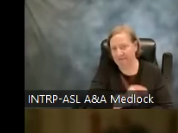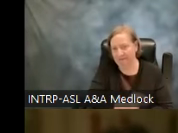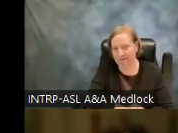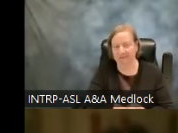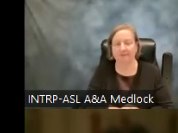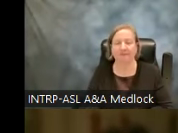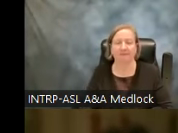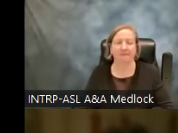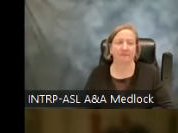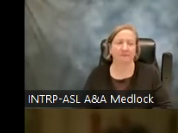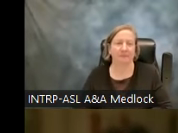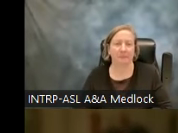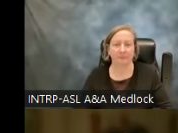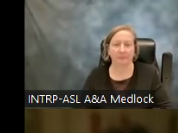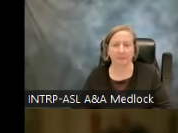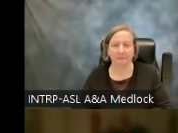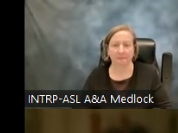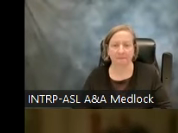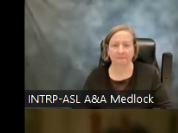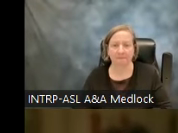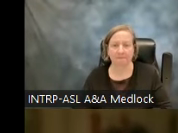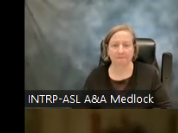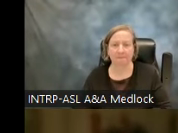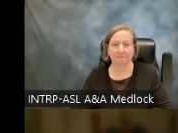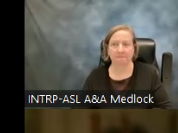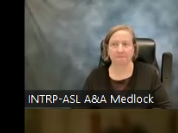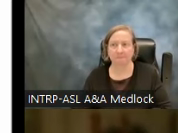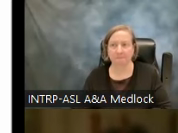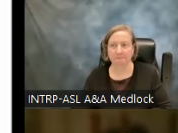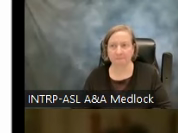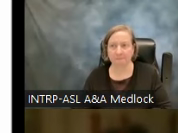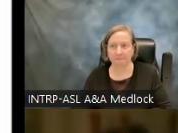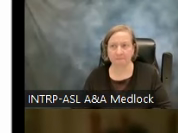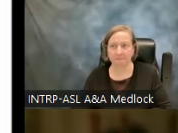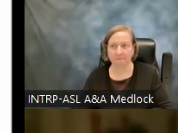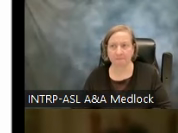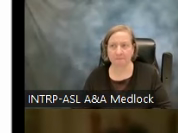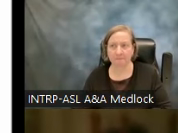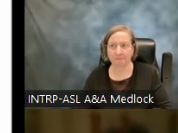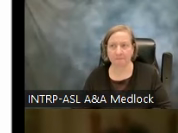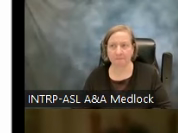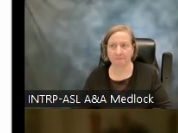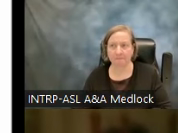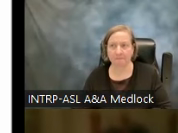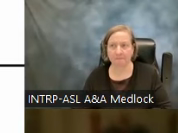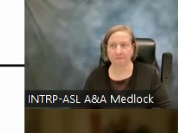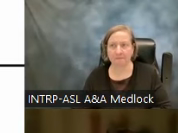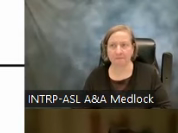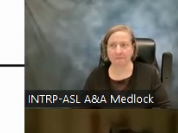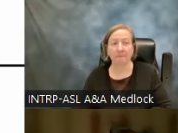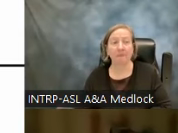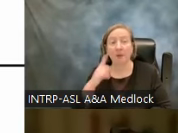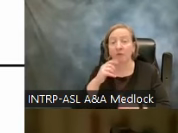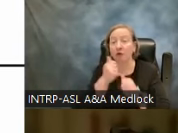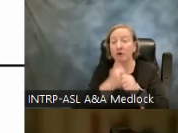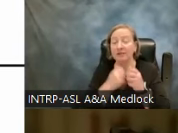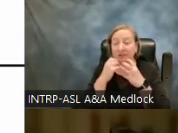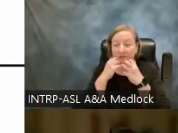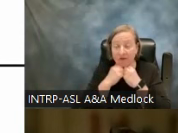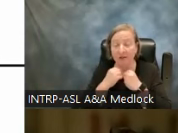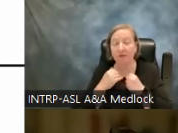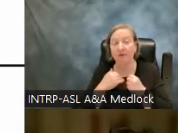So for each of these goals, there are the, each of these values, there are